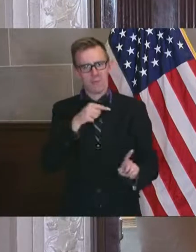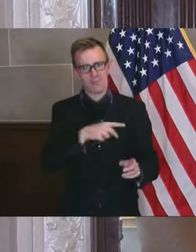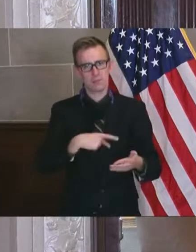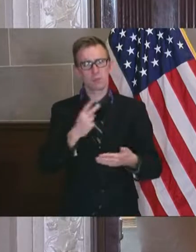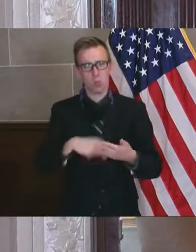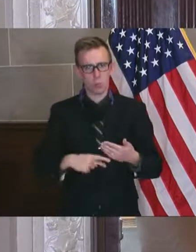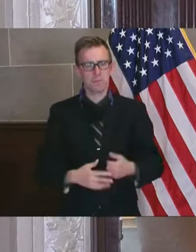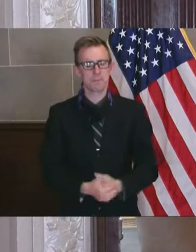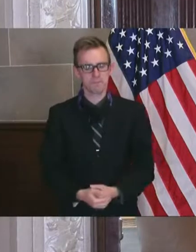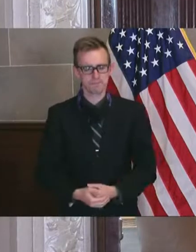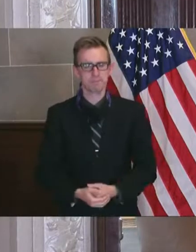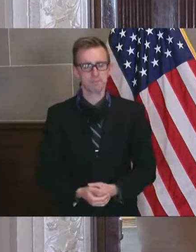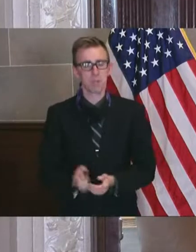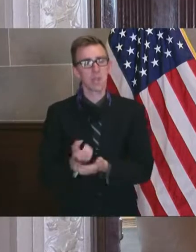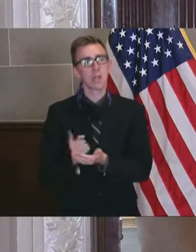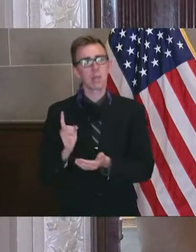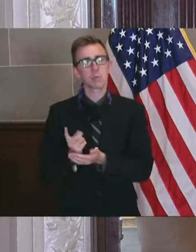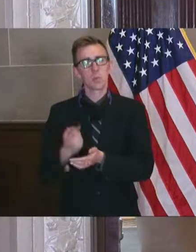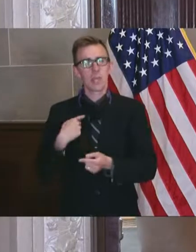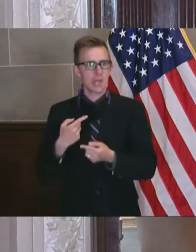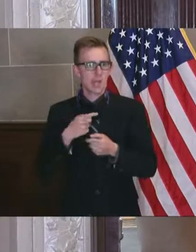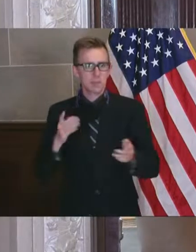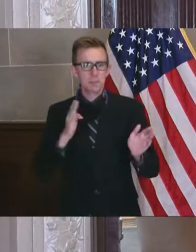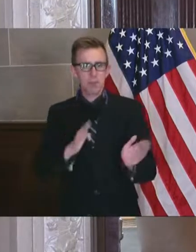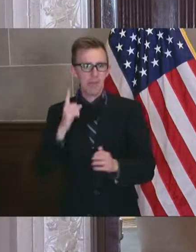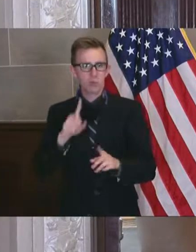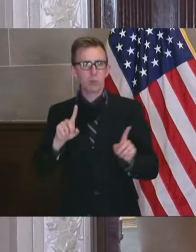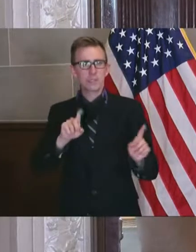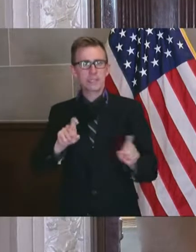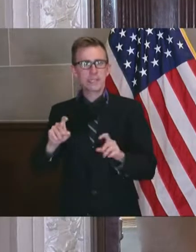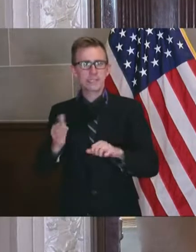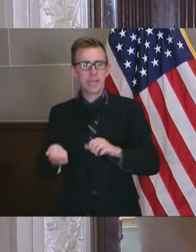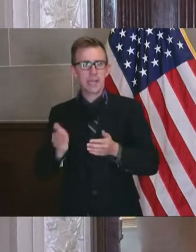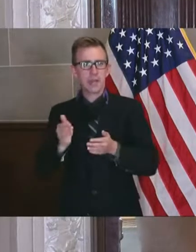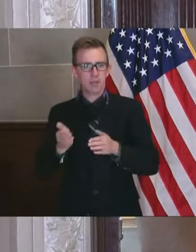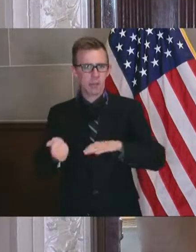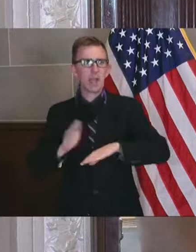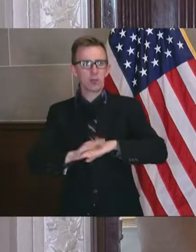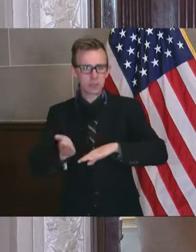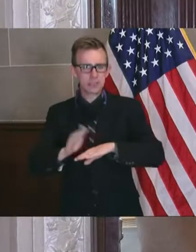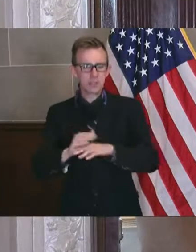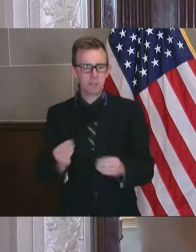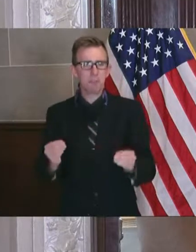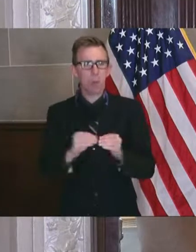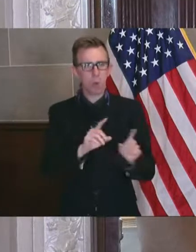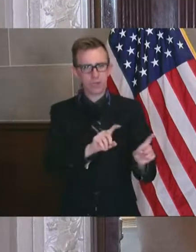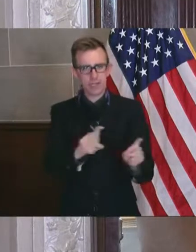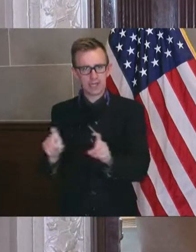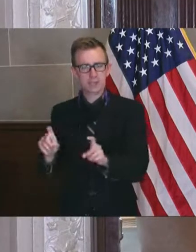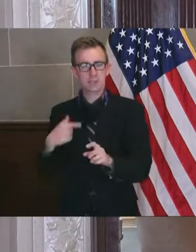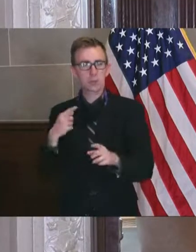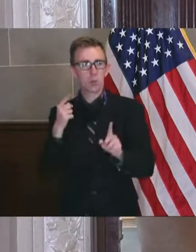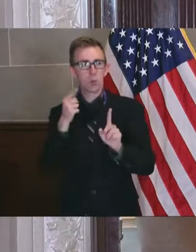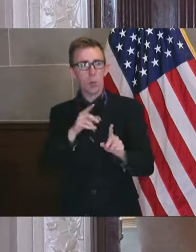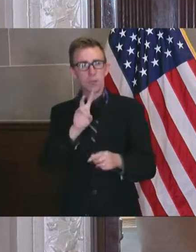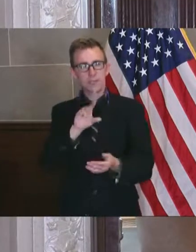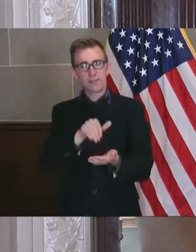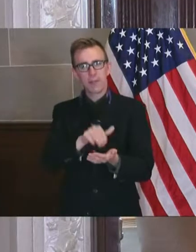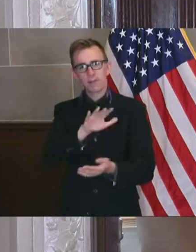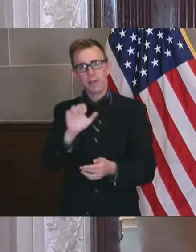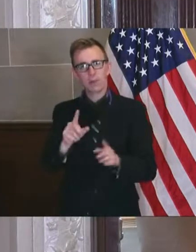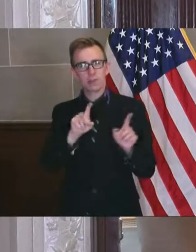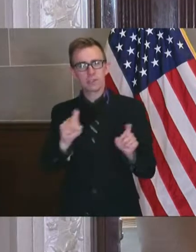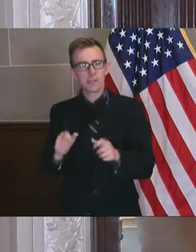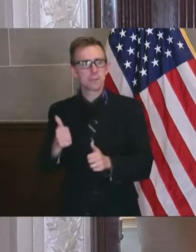Last week, I announced a plan to rapidly increase testing volume in the state of Missouri with a goal of reaching 7,500 tests